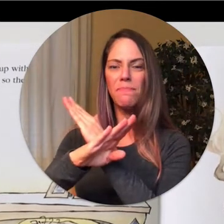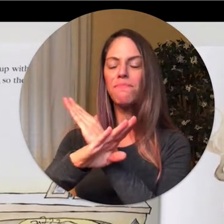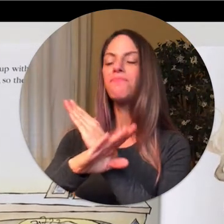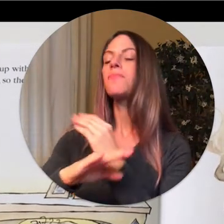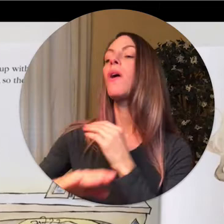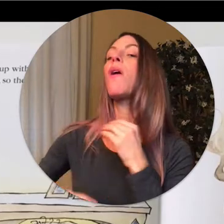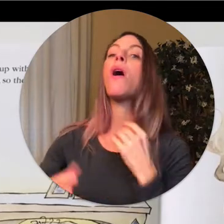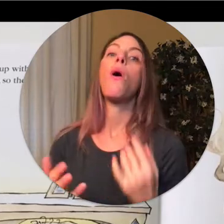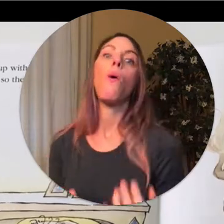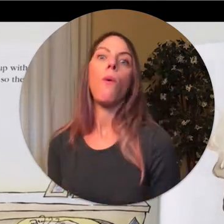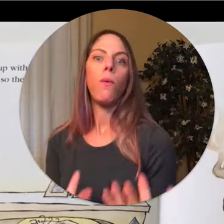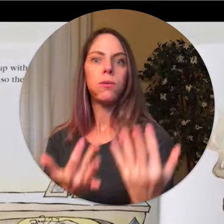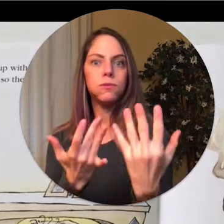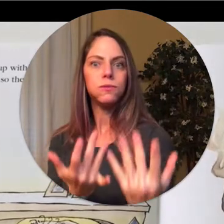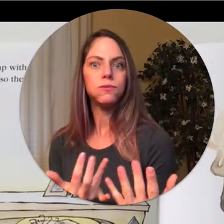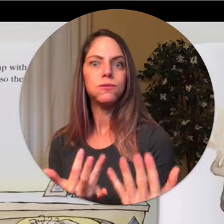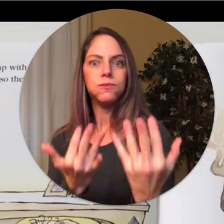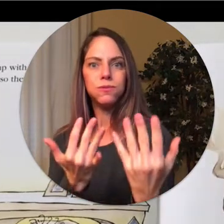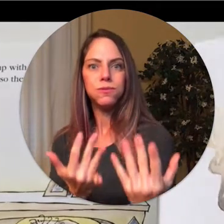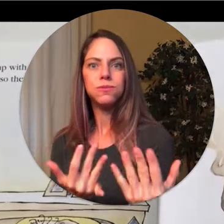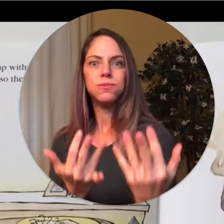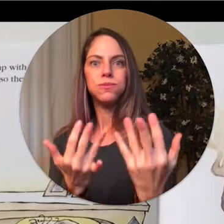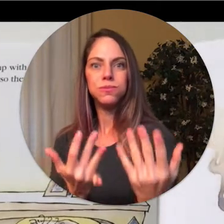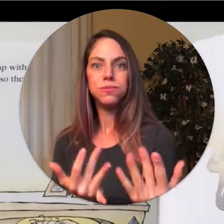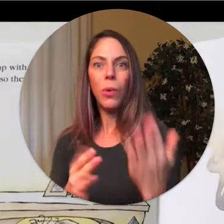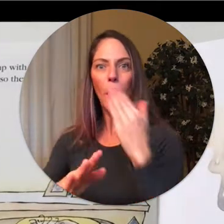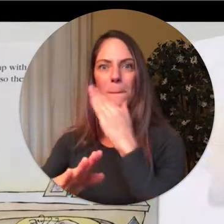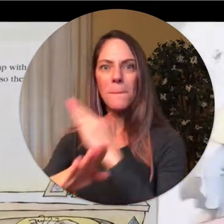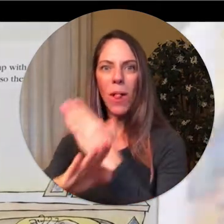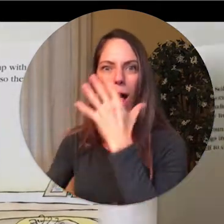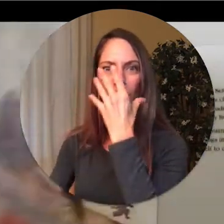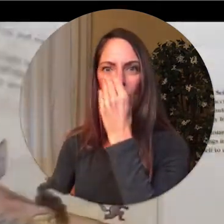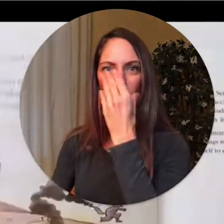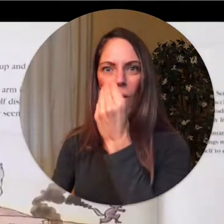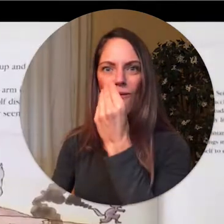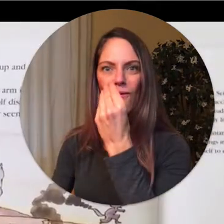could reach the bottom, his tail caught fire.